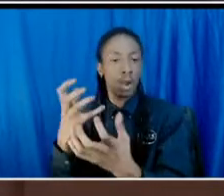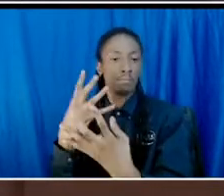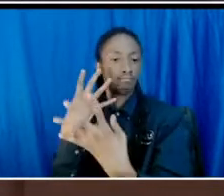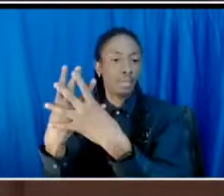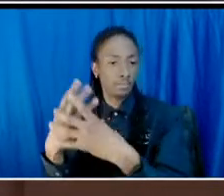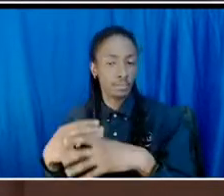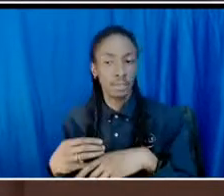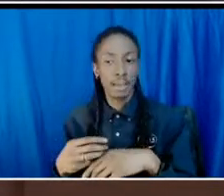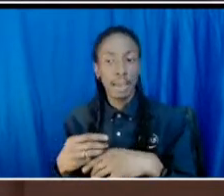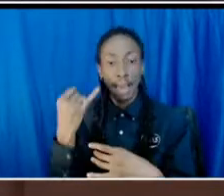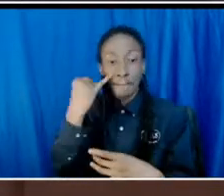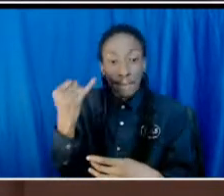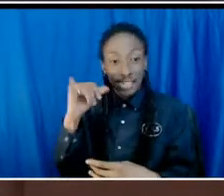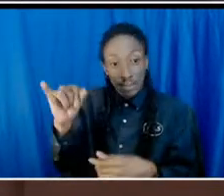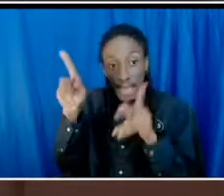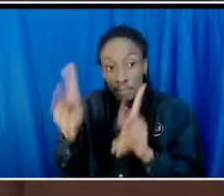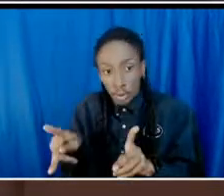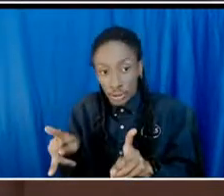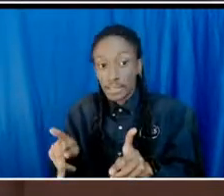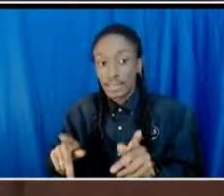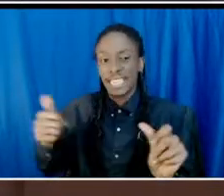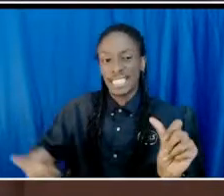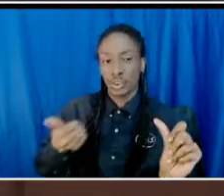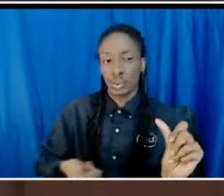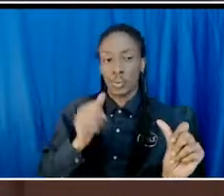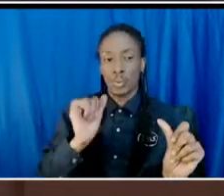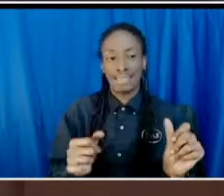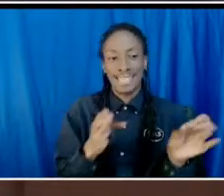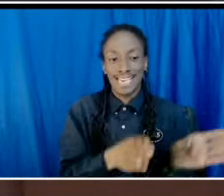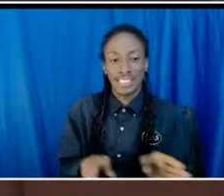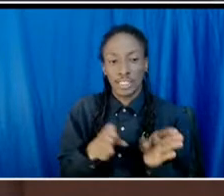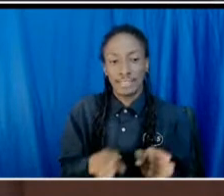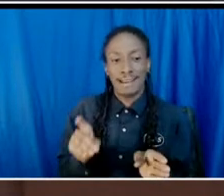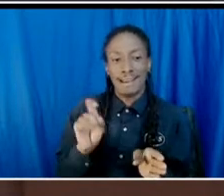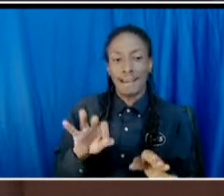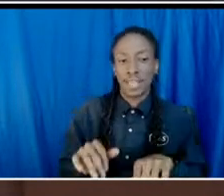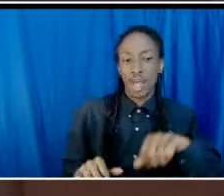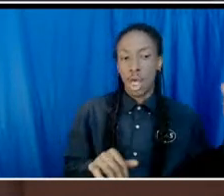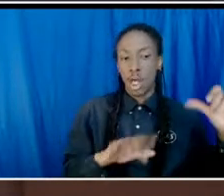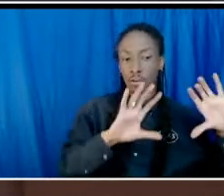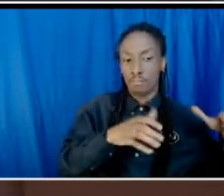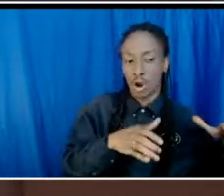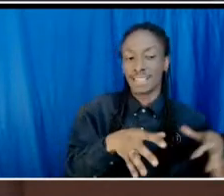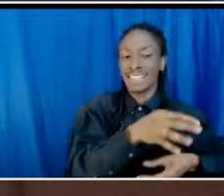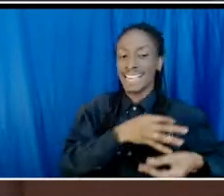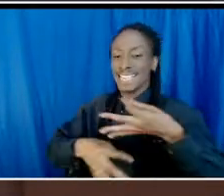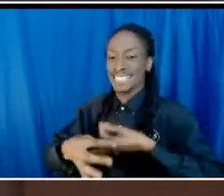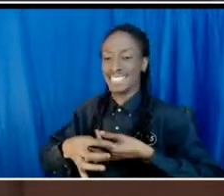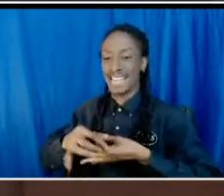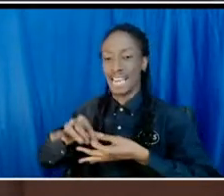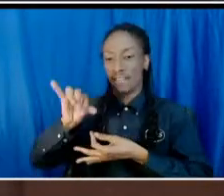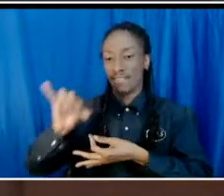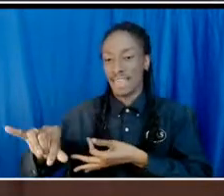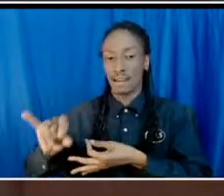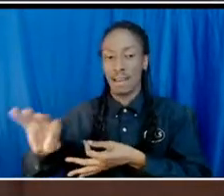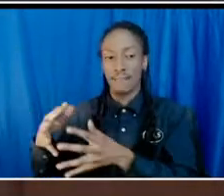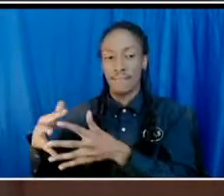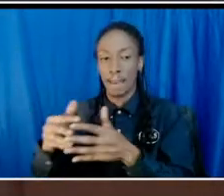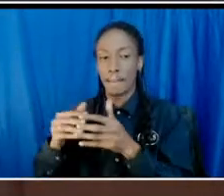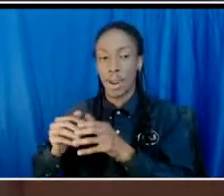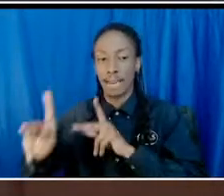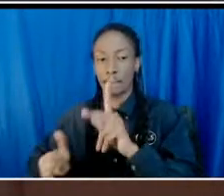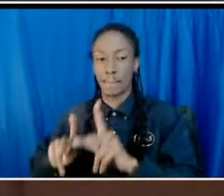that official pursuing the agenda of the other party instead of that of the American people as a